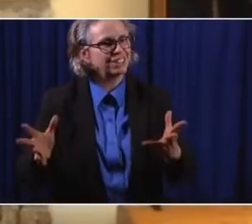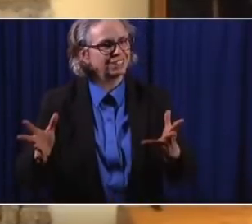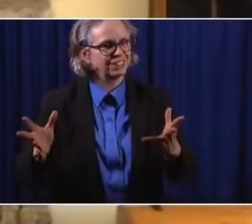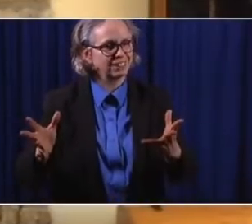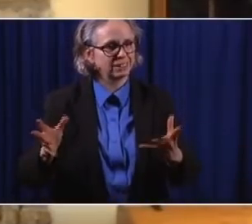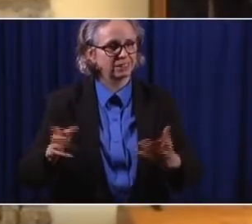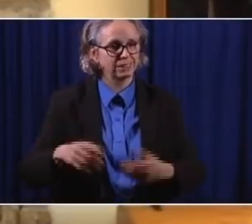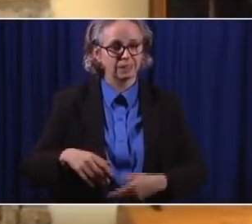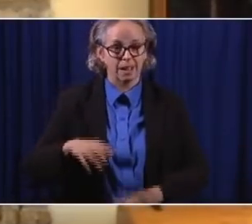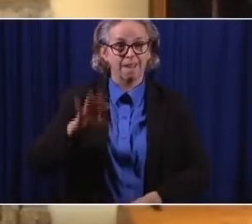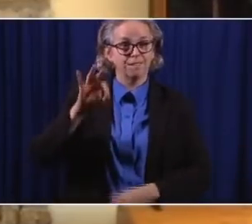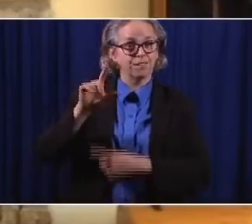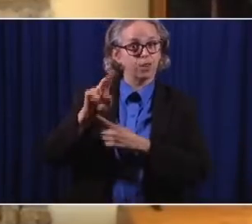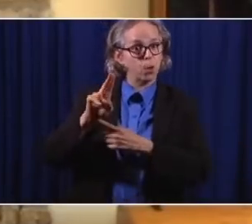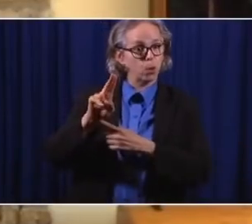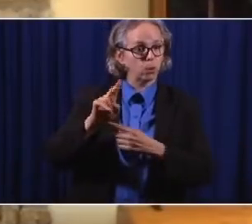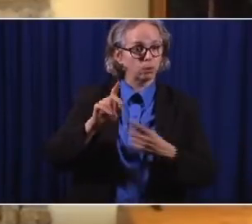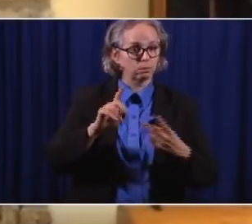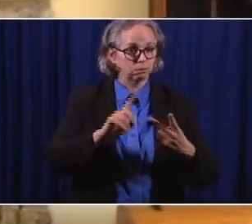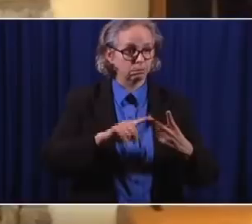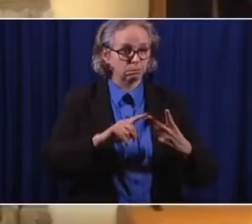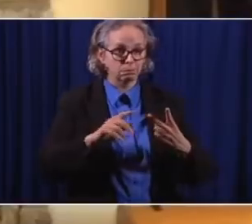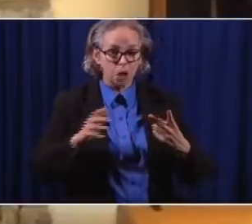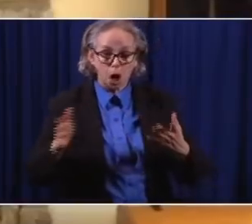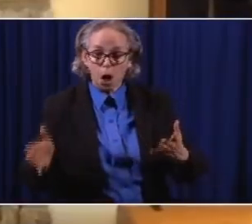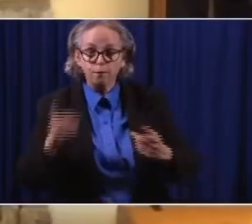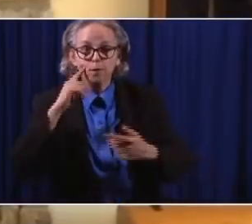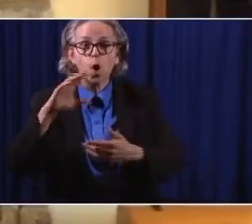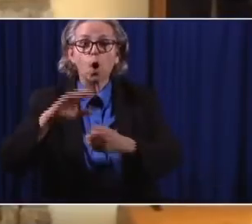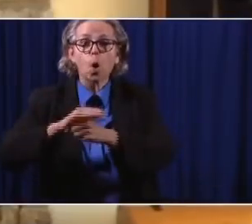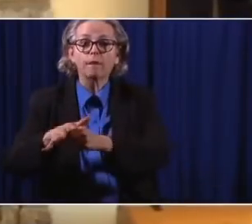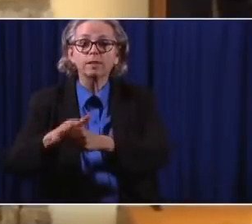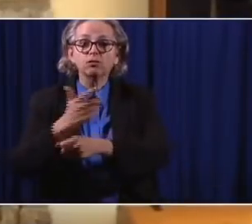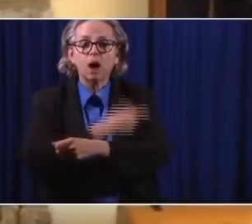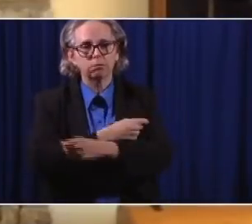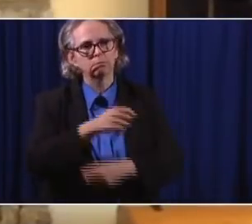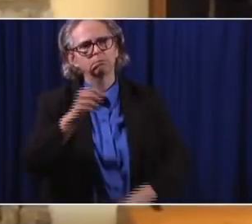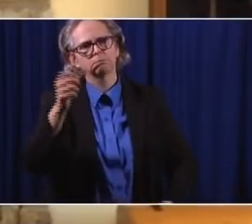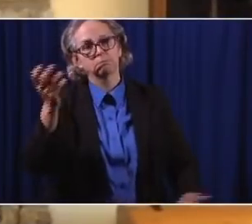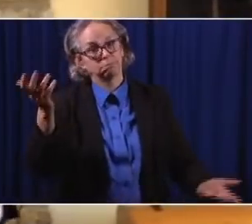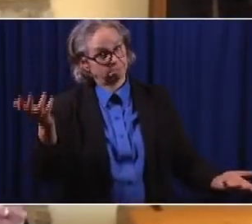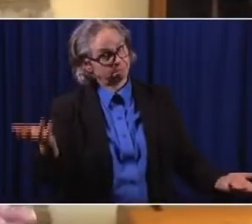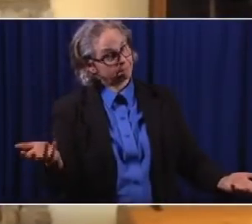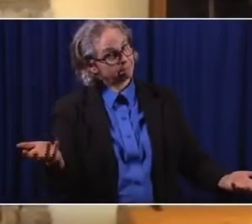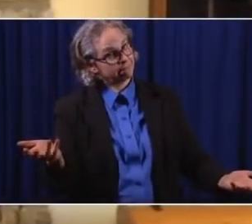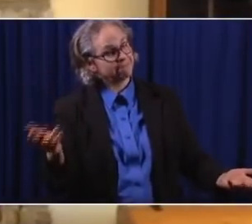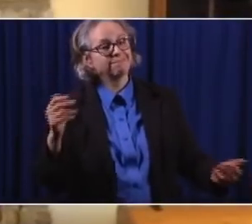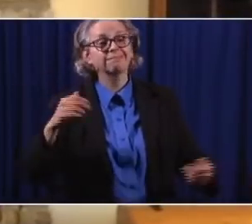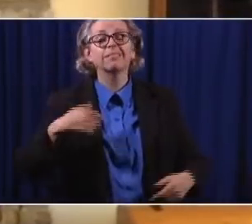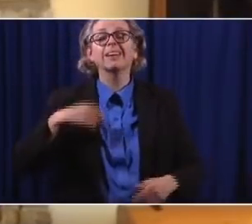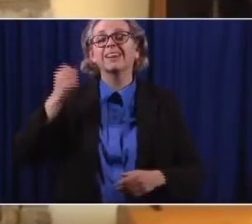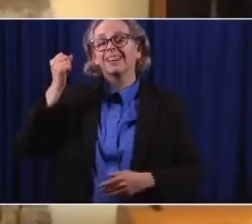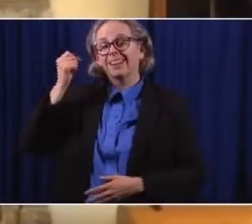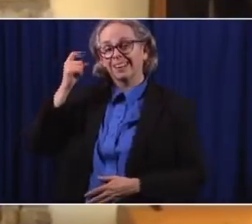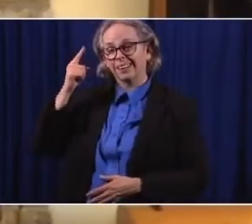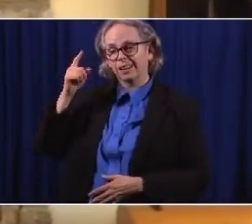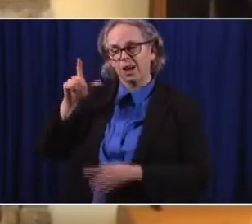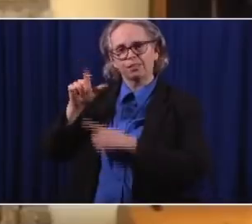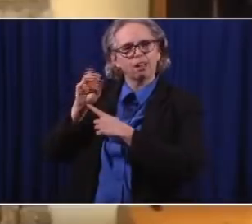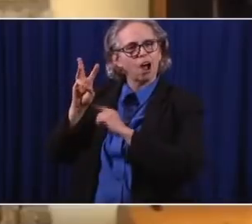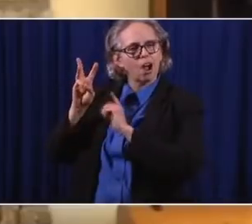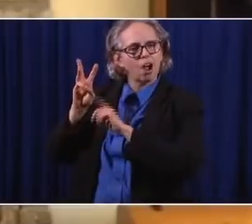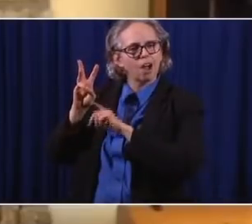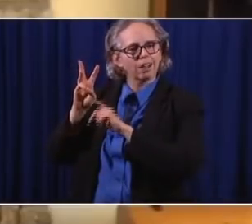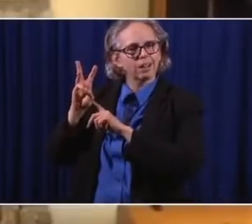get, all kinds of different shots. But the law is what the law is in regard to our school children. That's